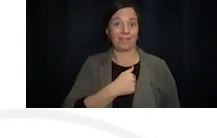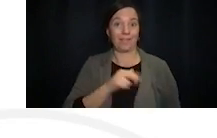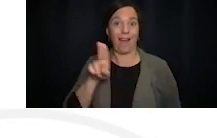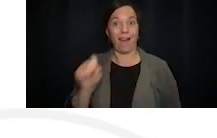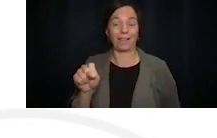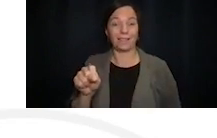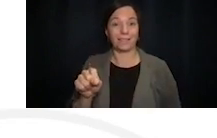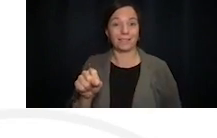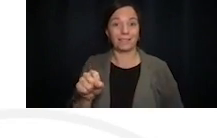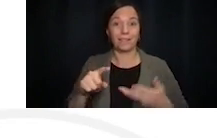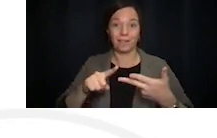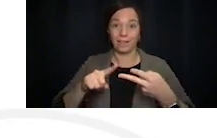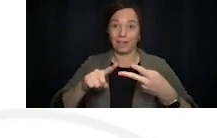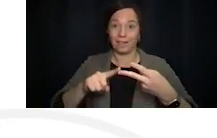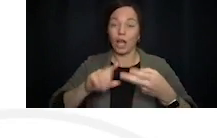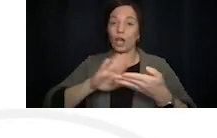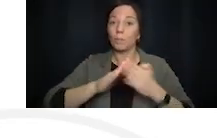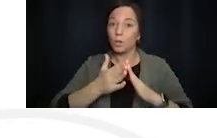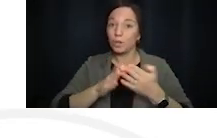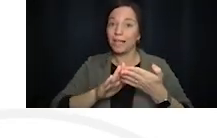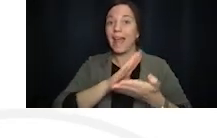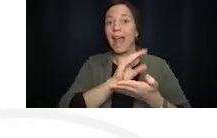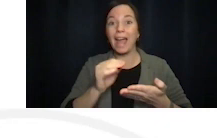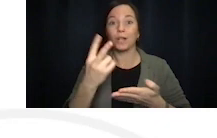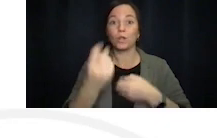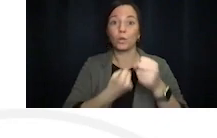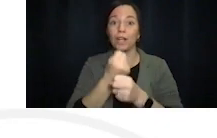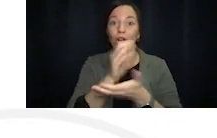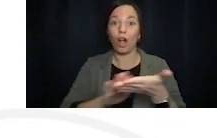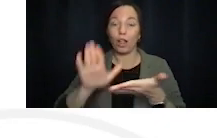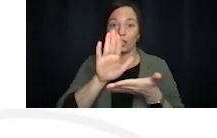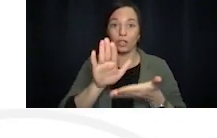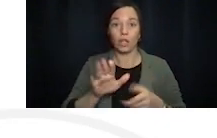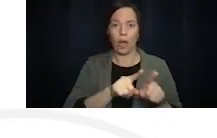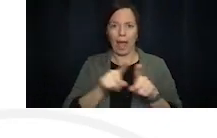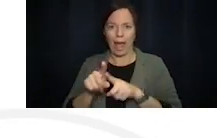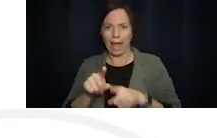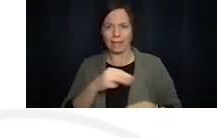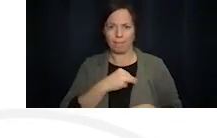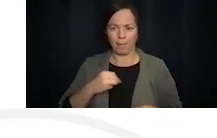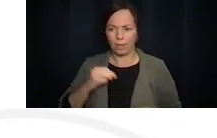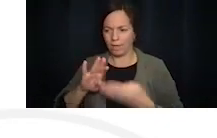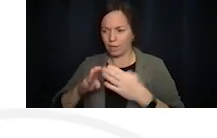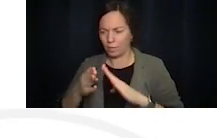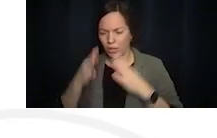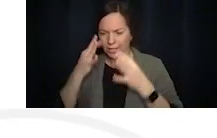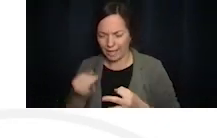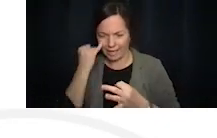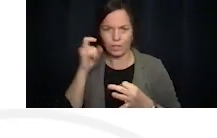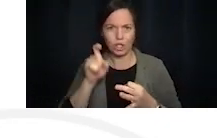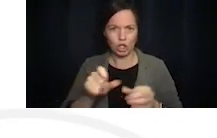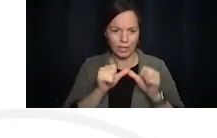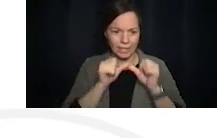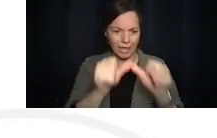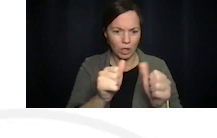colleges, top of the list here. So there is great opportunity as community members are deciding whether or not they should continue to invest in